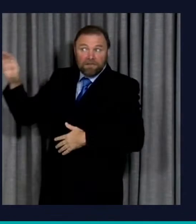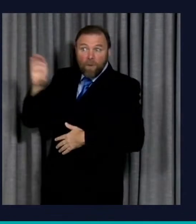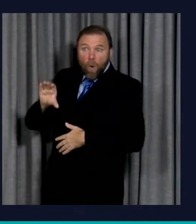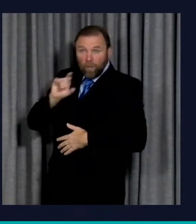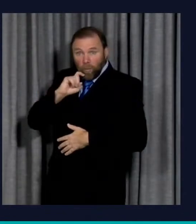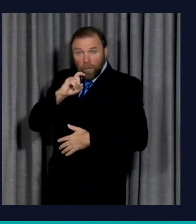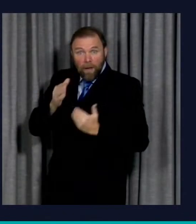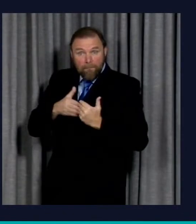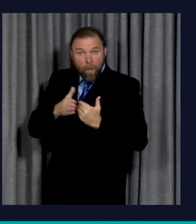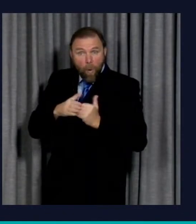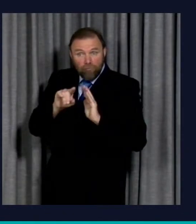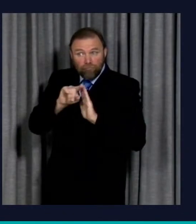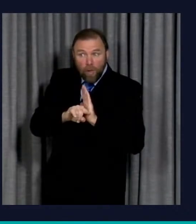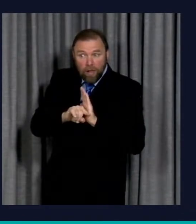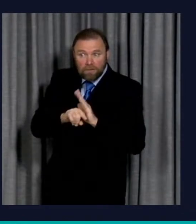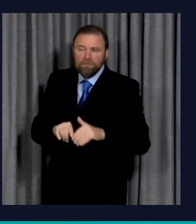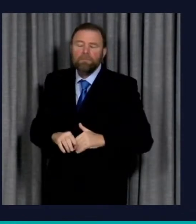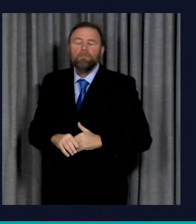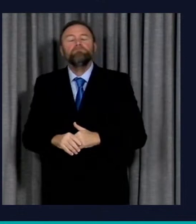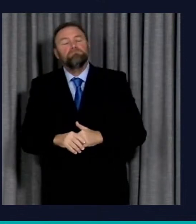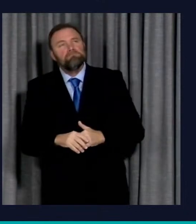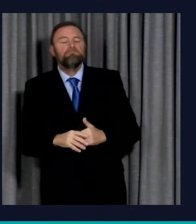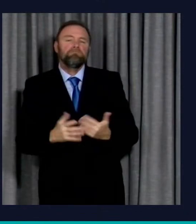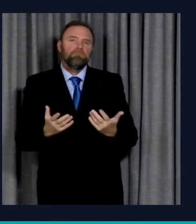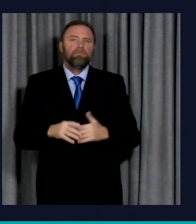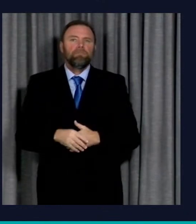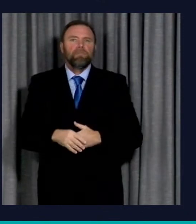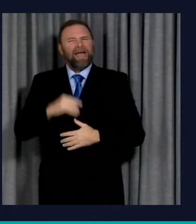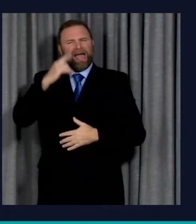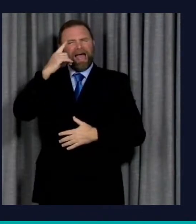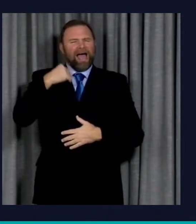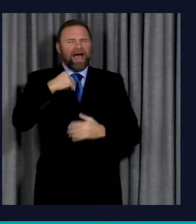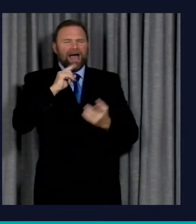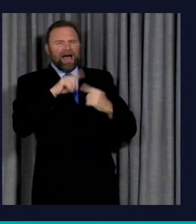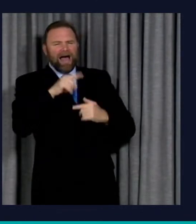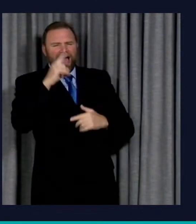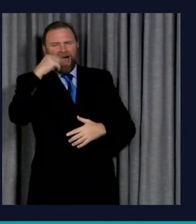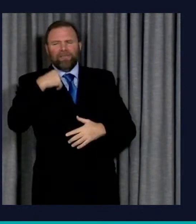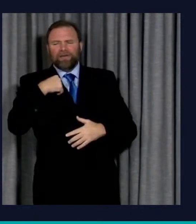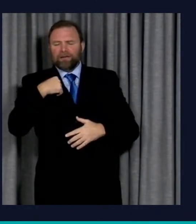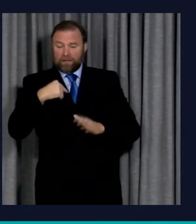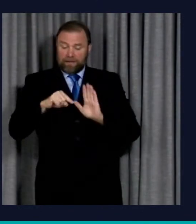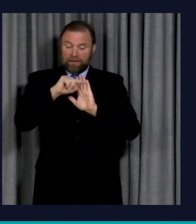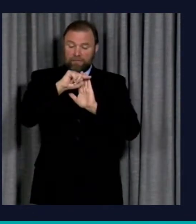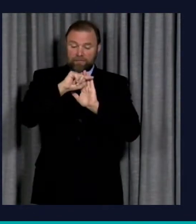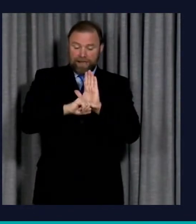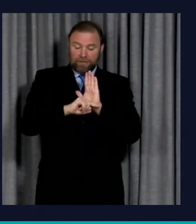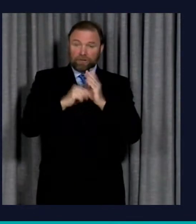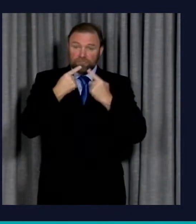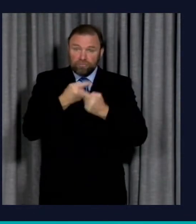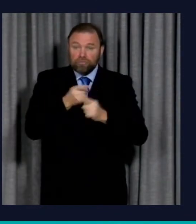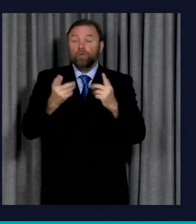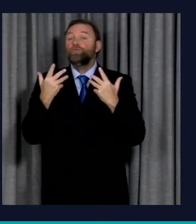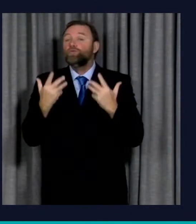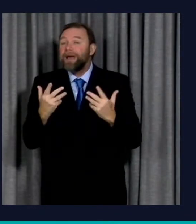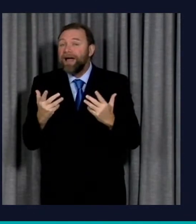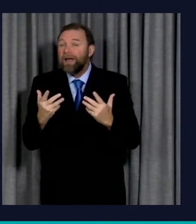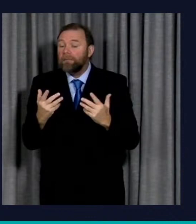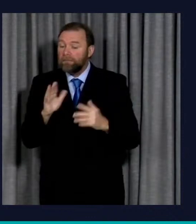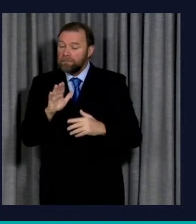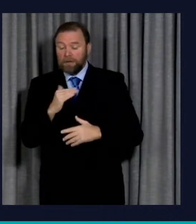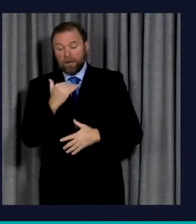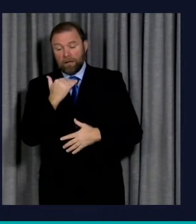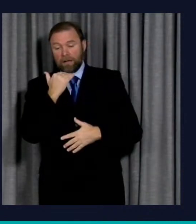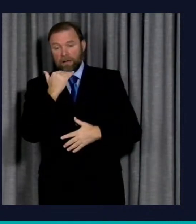I think the measures that we have announced today are the ones that we think are sufficient in the light of